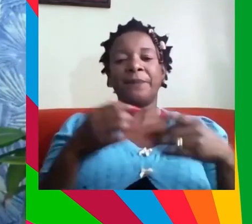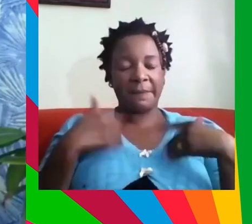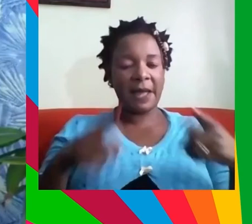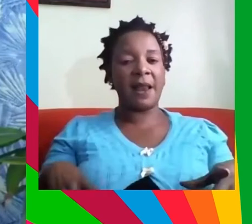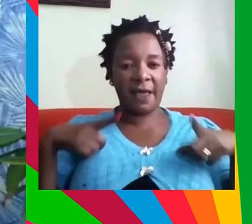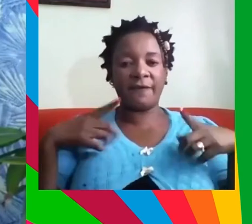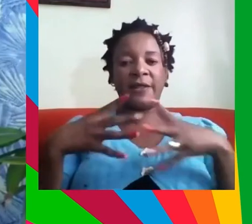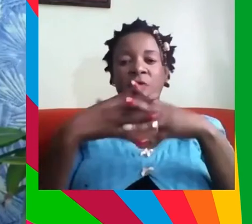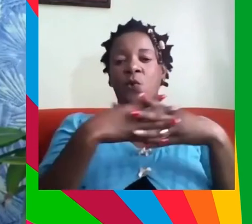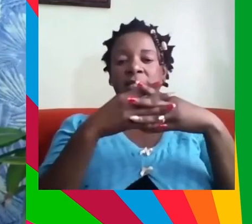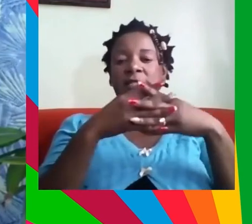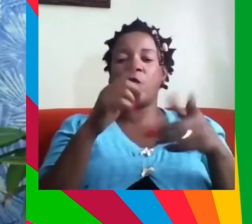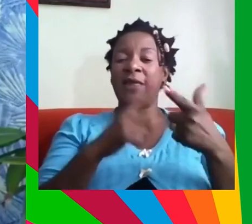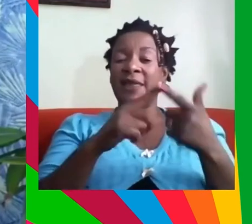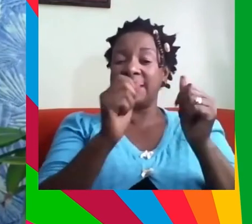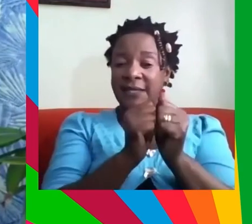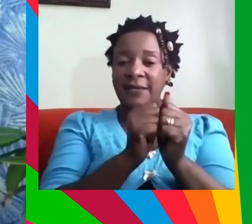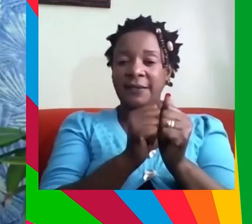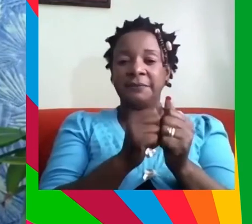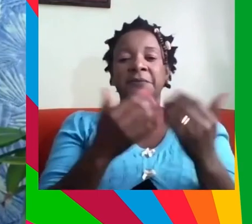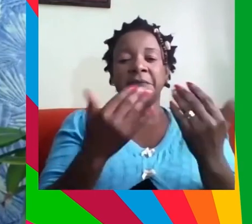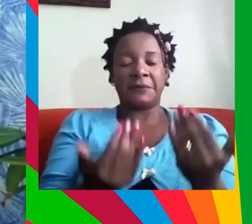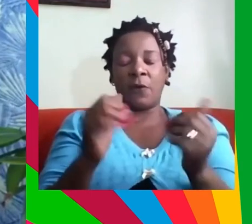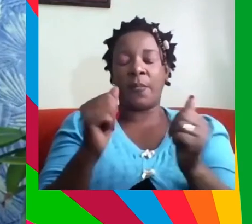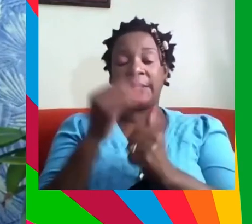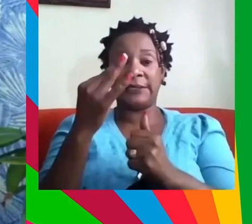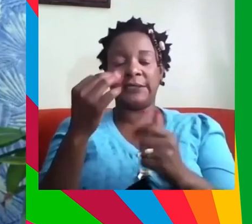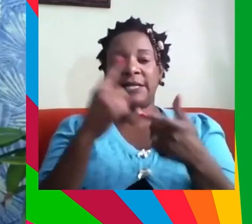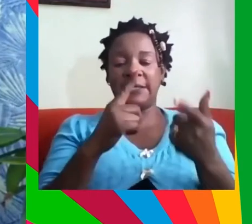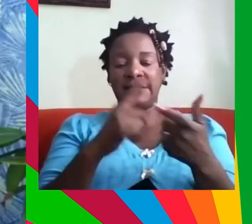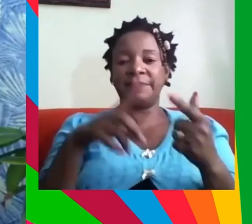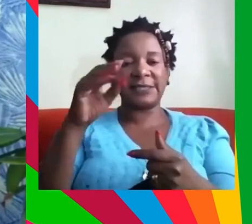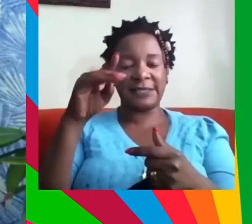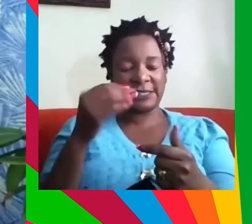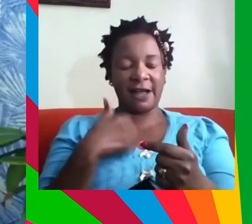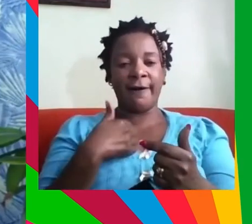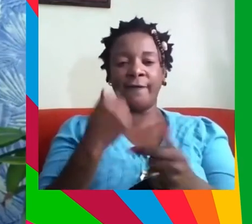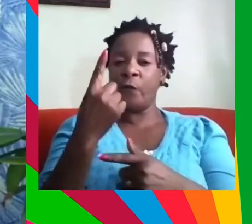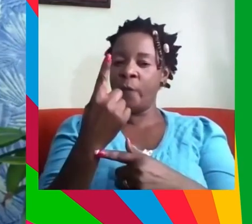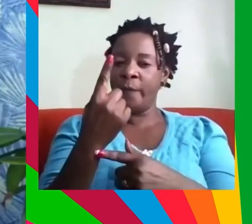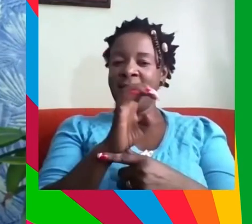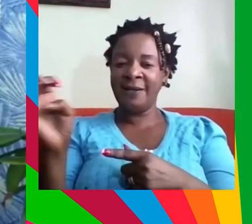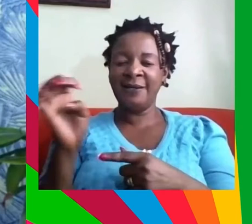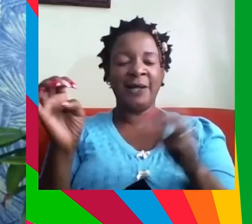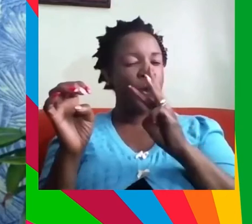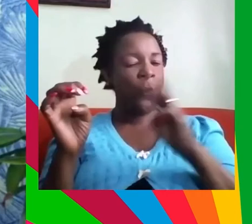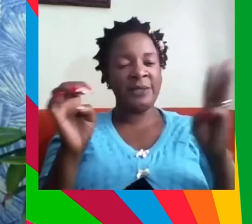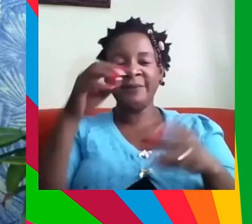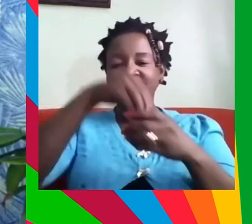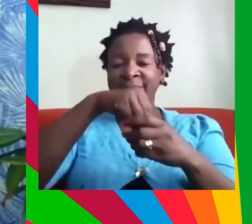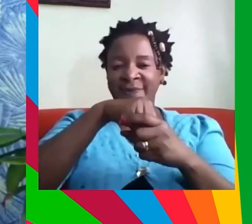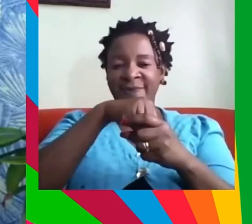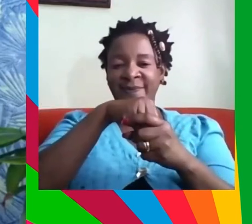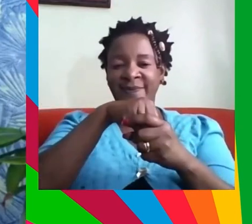US for 10 years and now I've been in the UK for 13 years. So I sort of have one foot in the East and one foot in the West. And, you